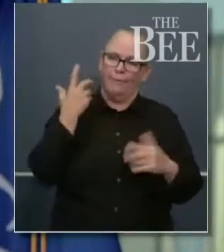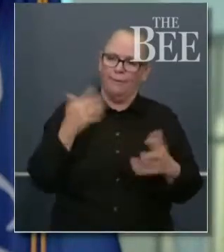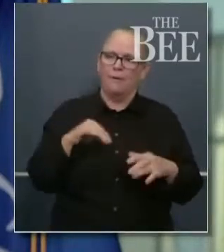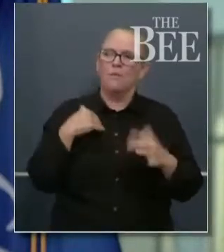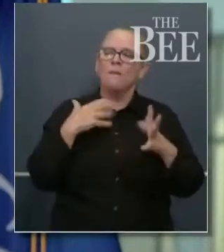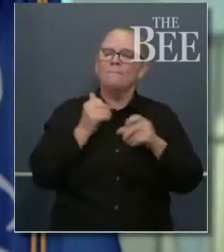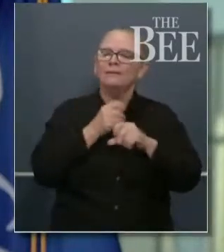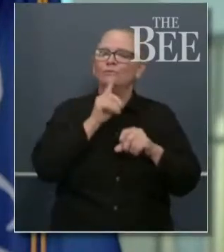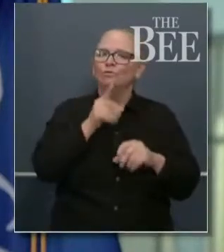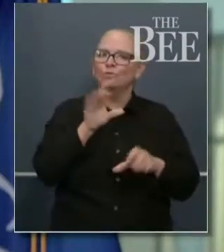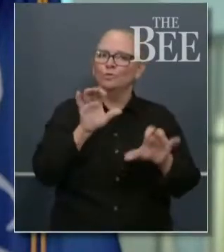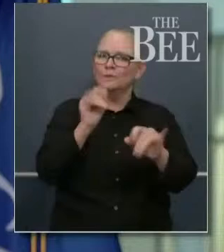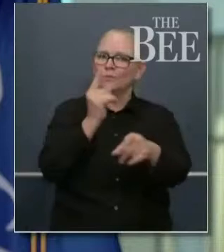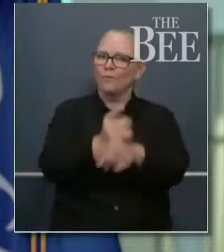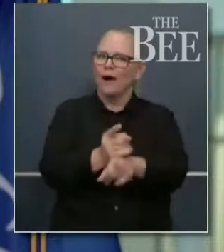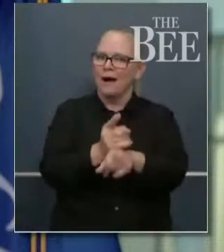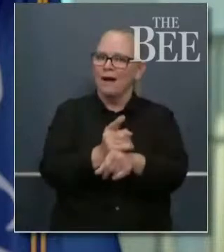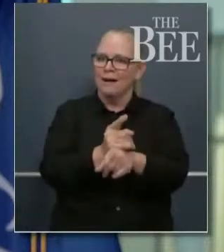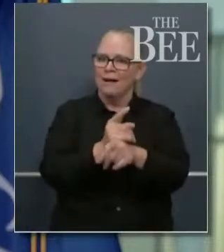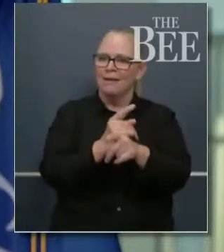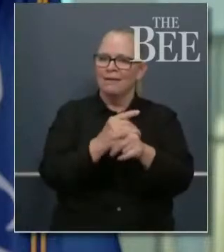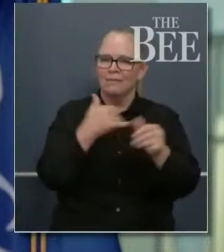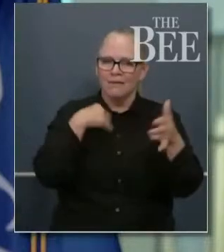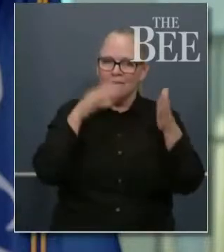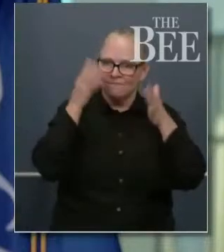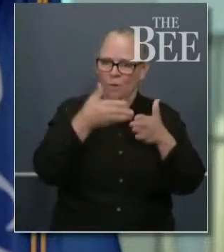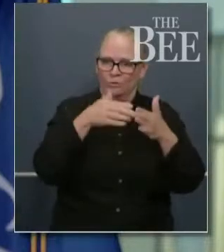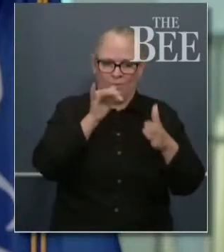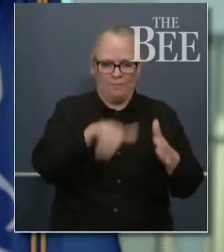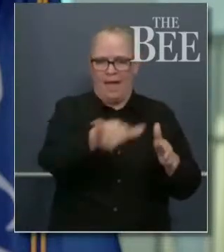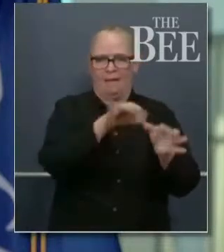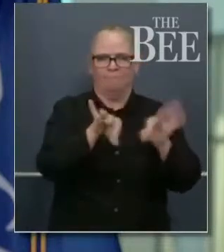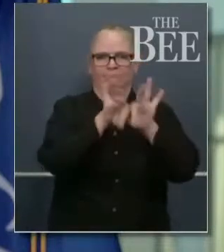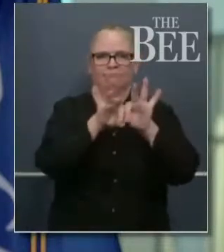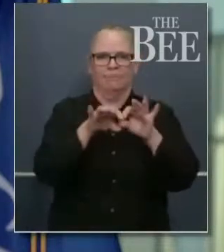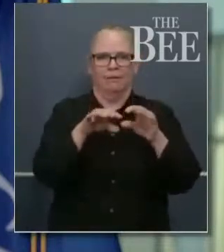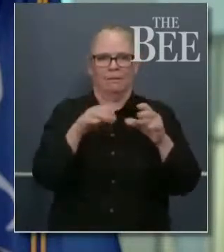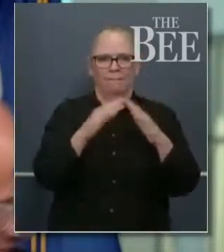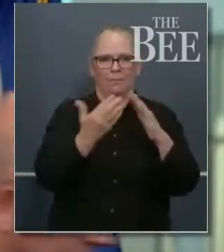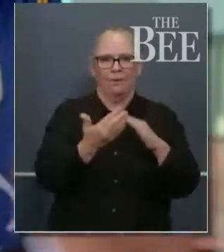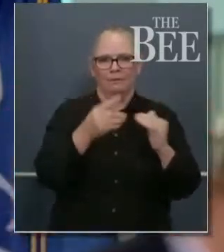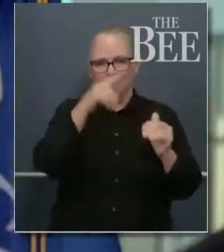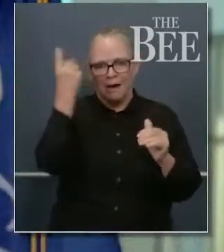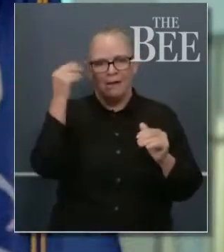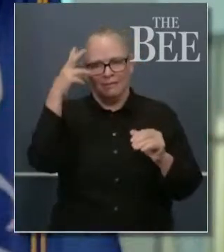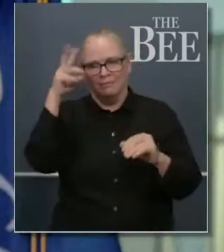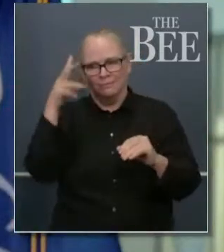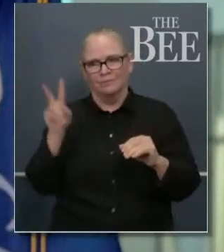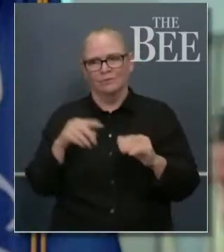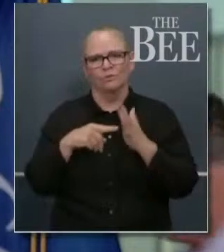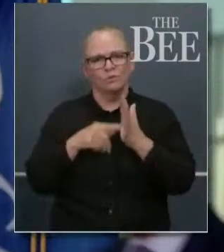issues in a real way that is true to the California value.